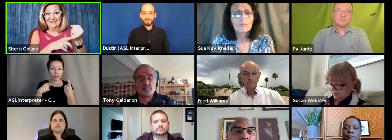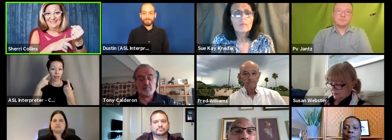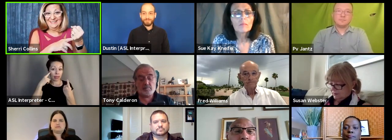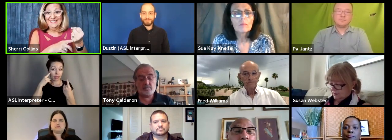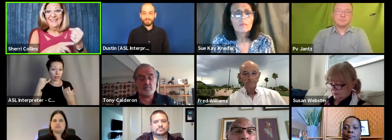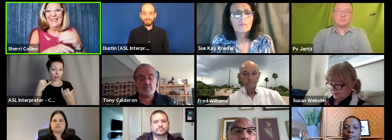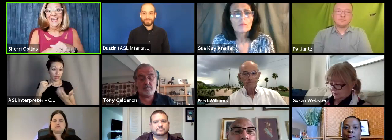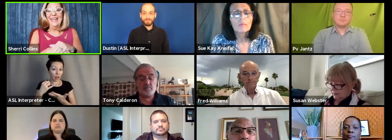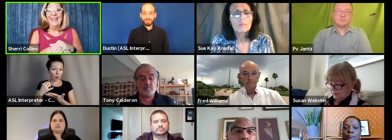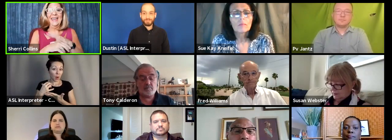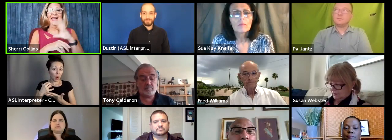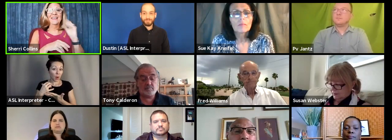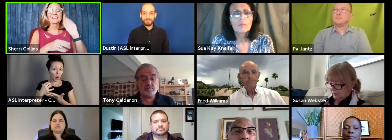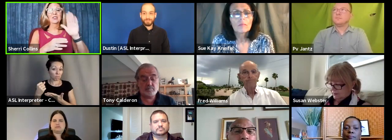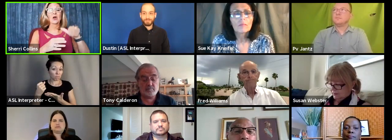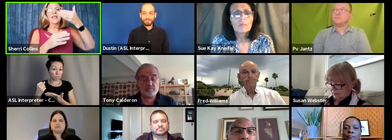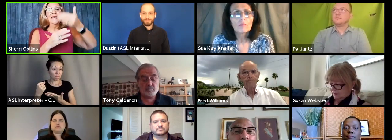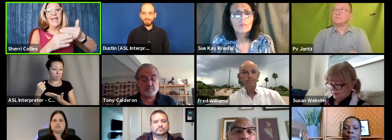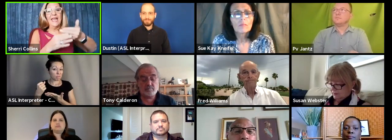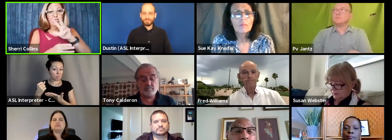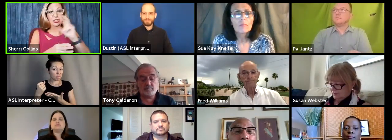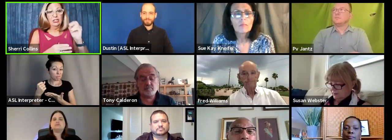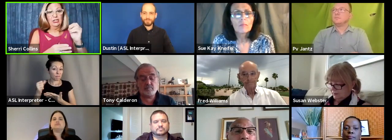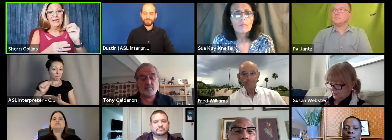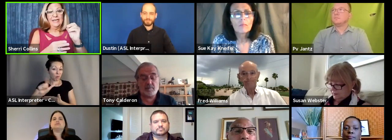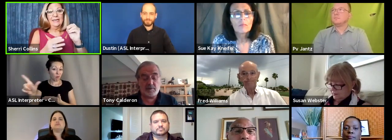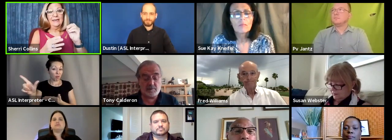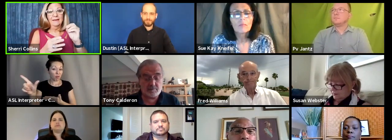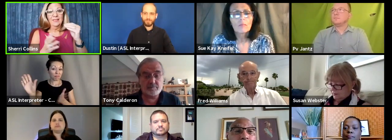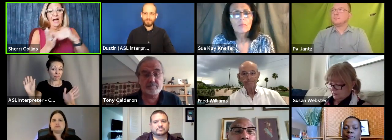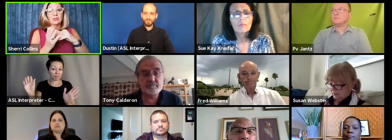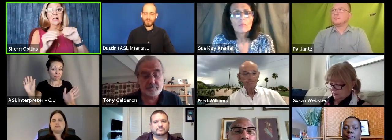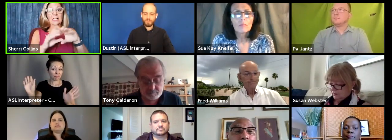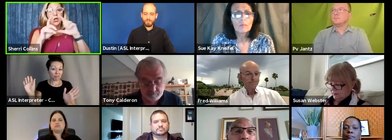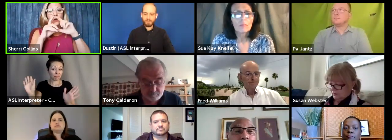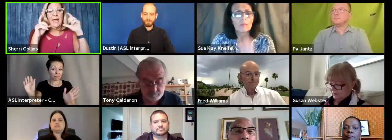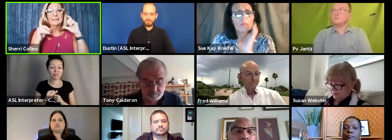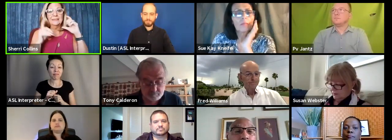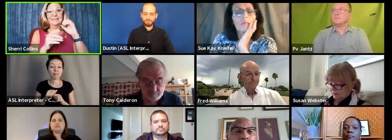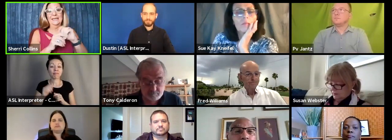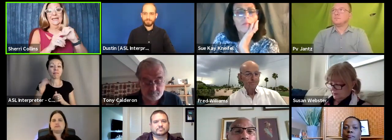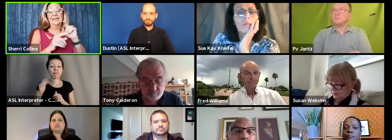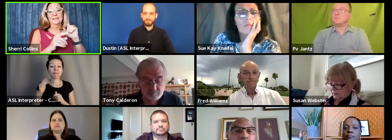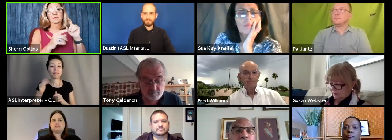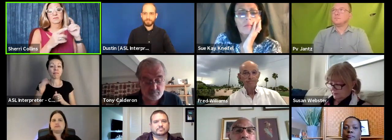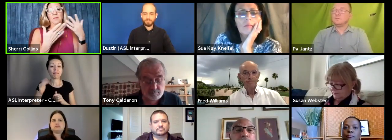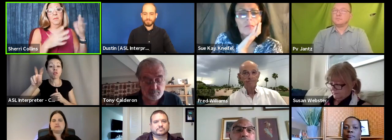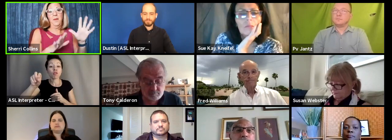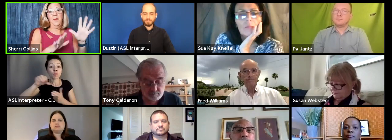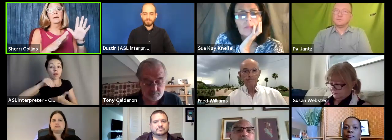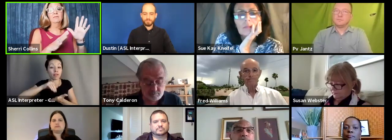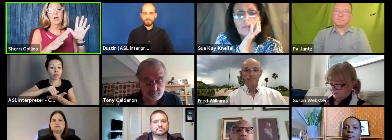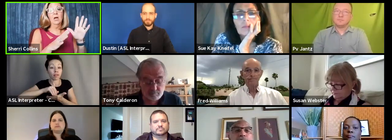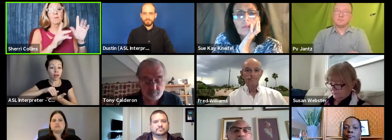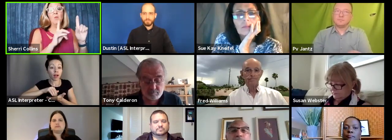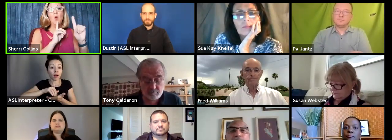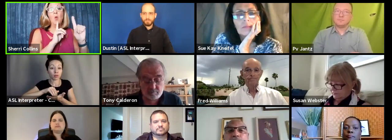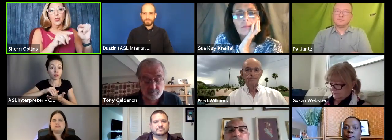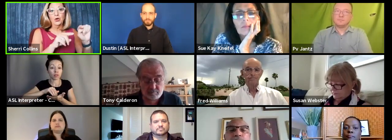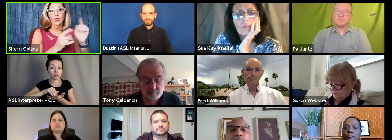gone. And so the next 30,000 clear math is